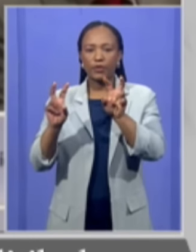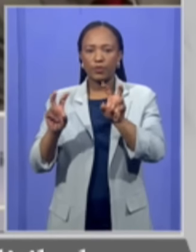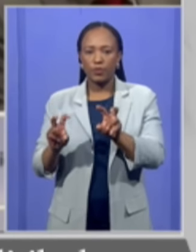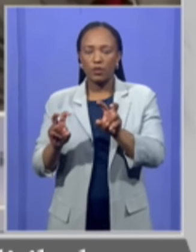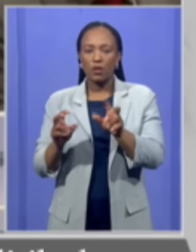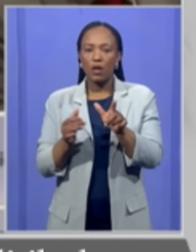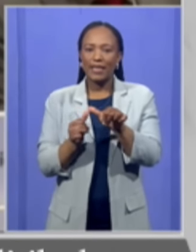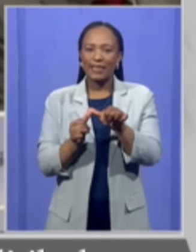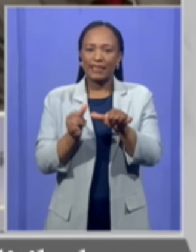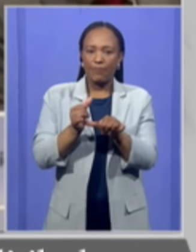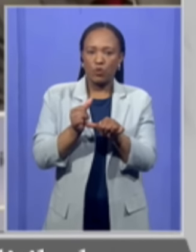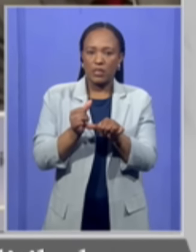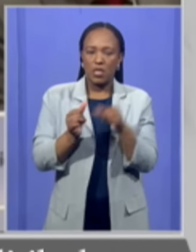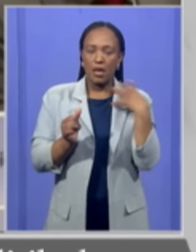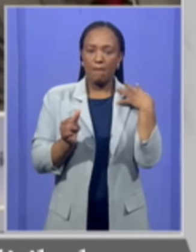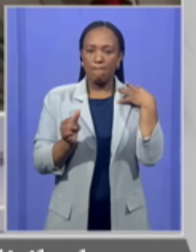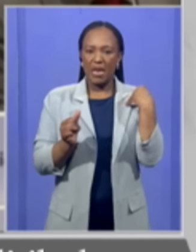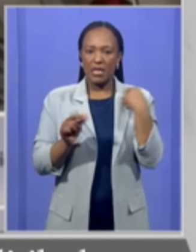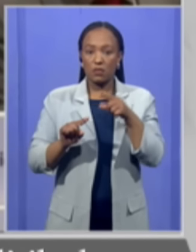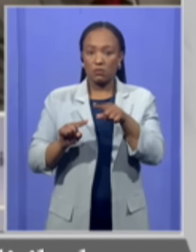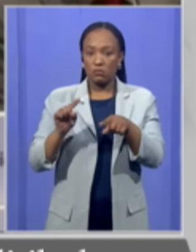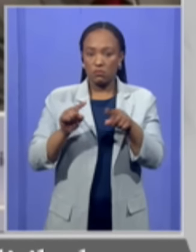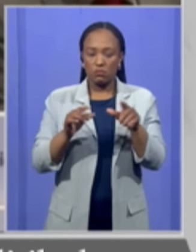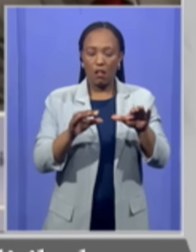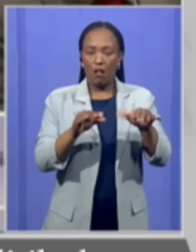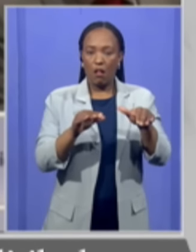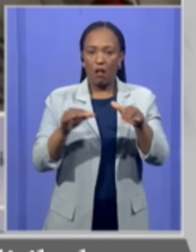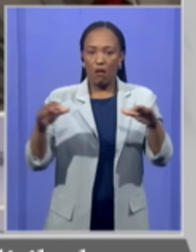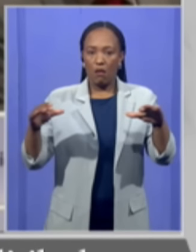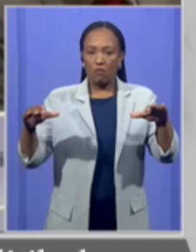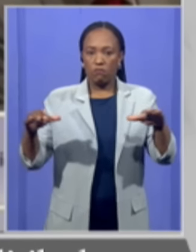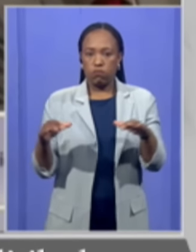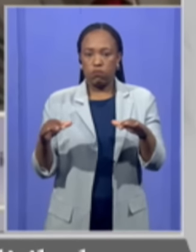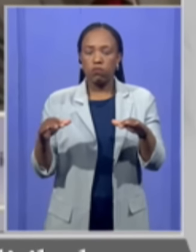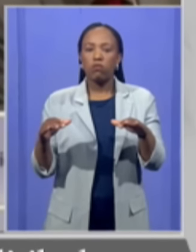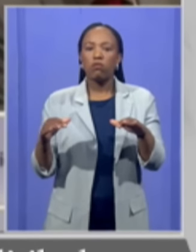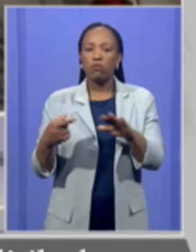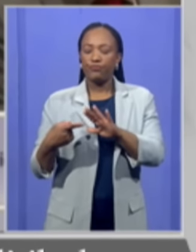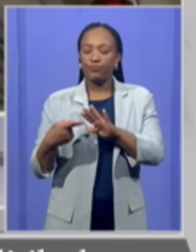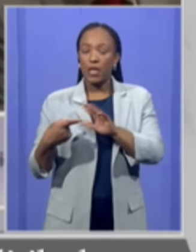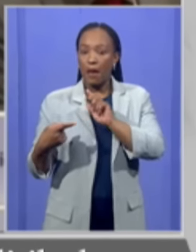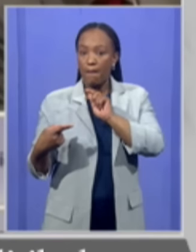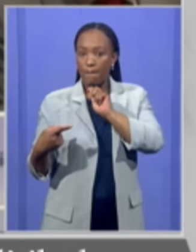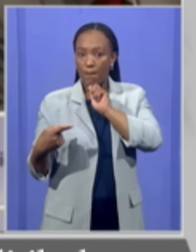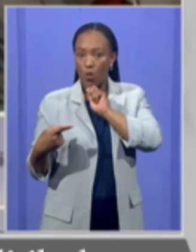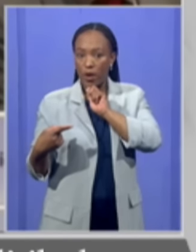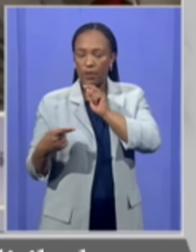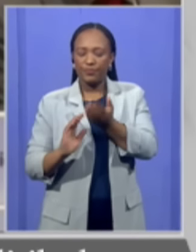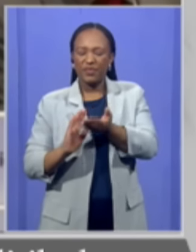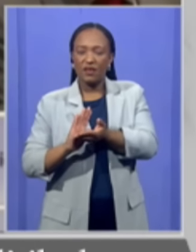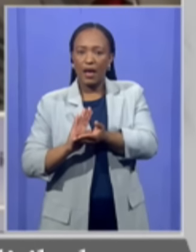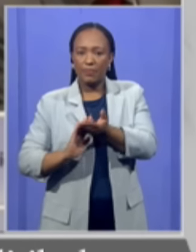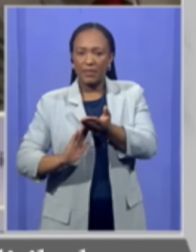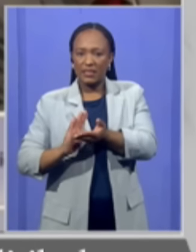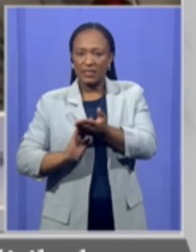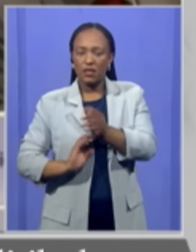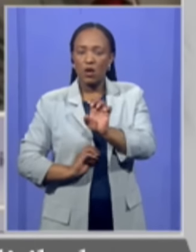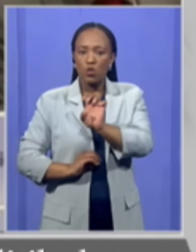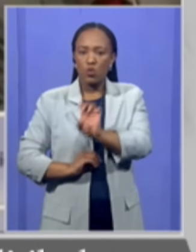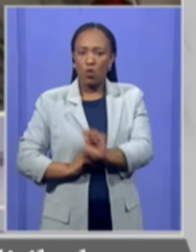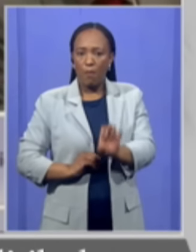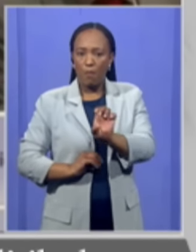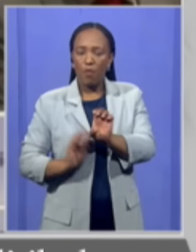deputies. We'll start this morning session with an update from the Council of Europe Development Bank, the